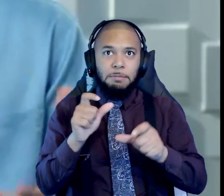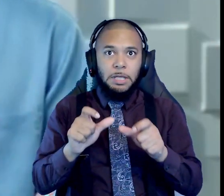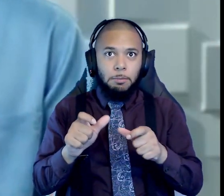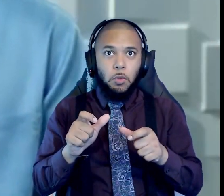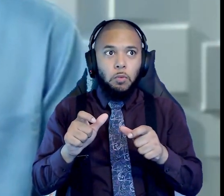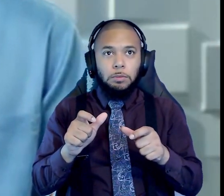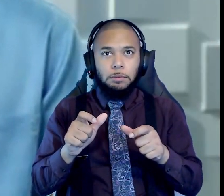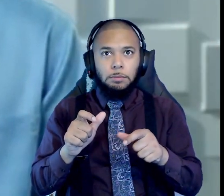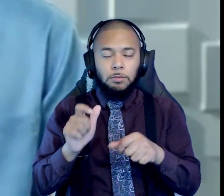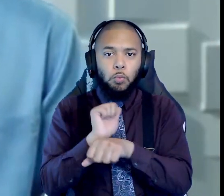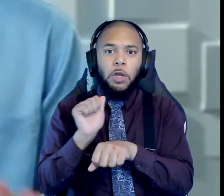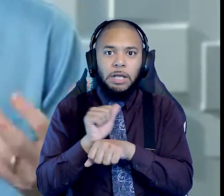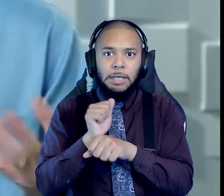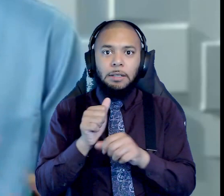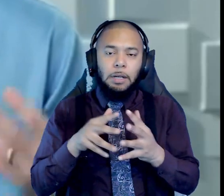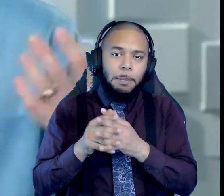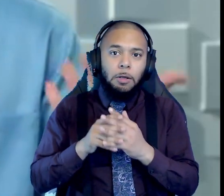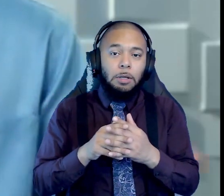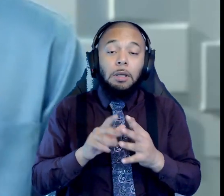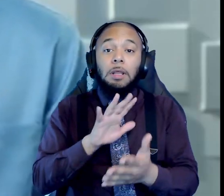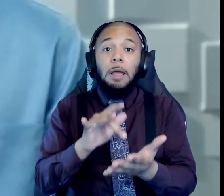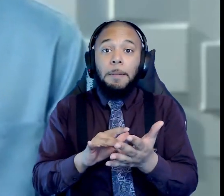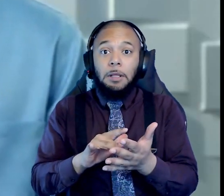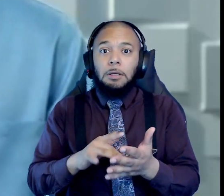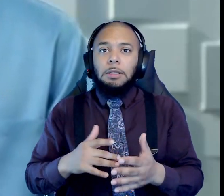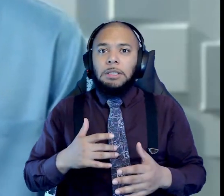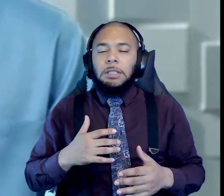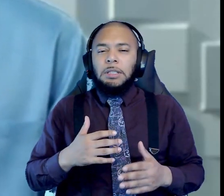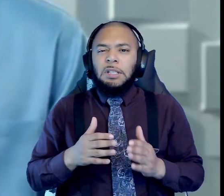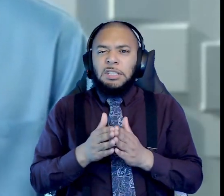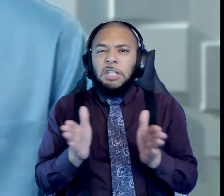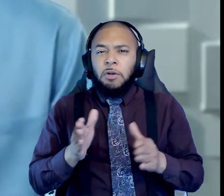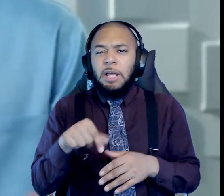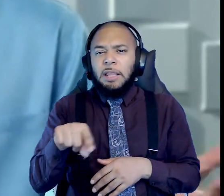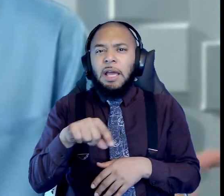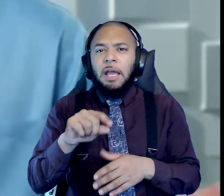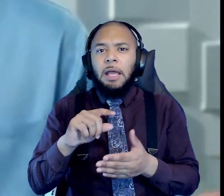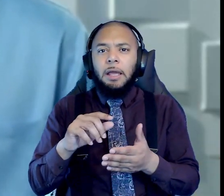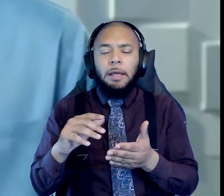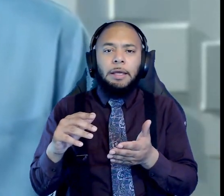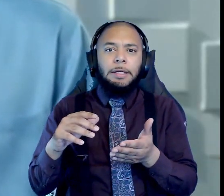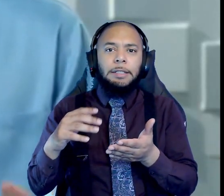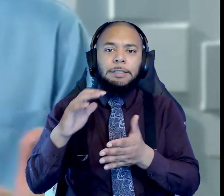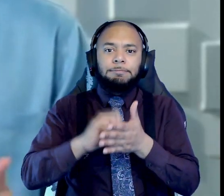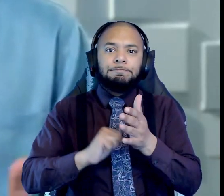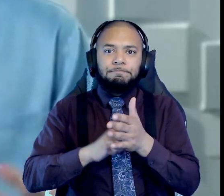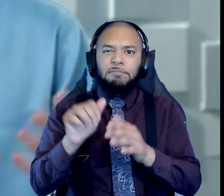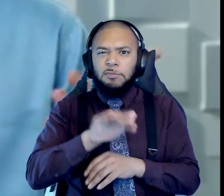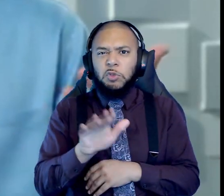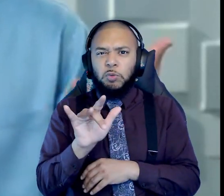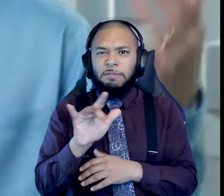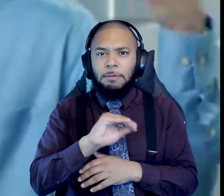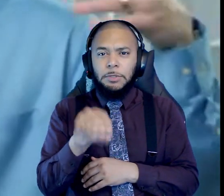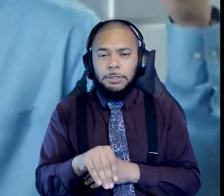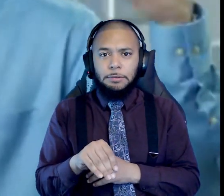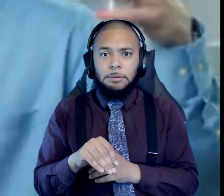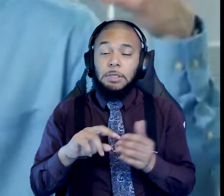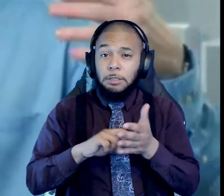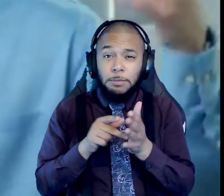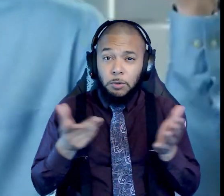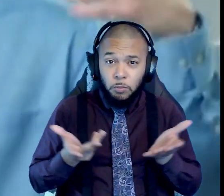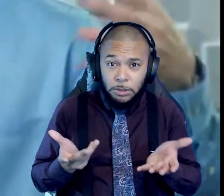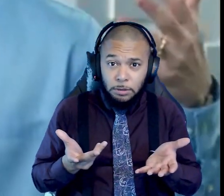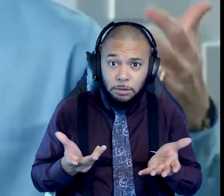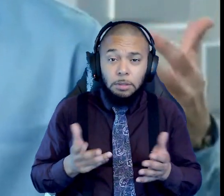the middle class tax bracket is usually generally around 25% now what does that mean that means in